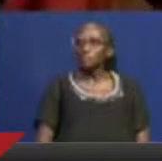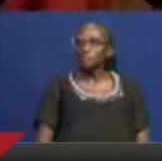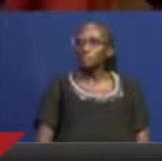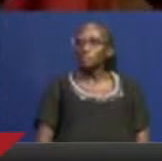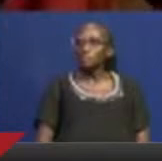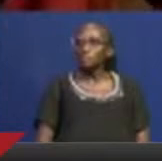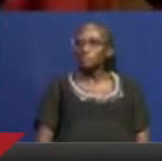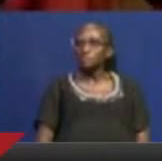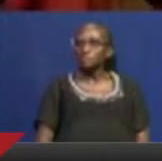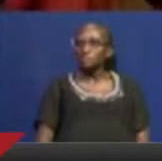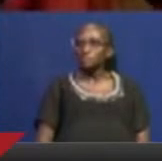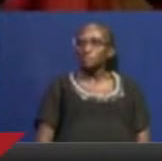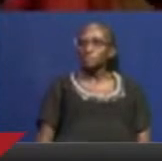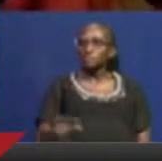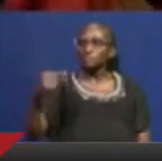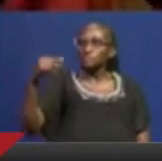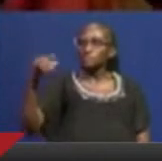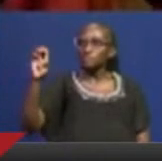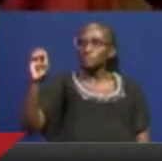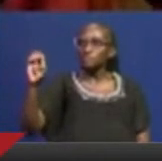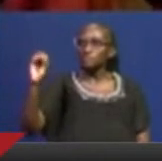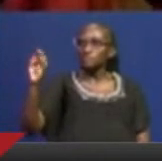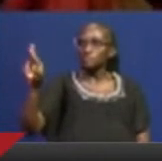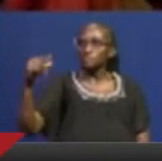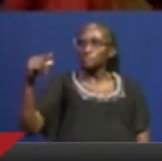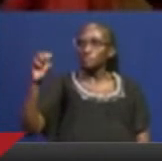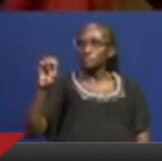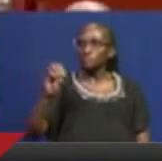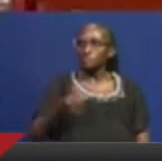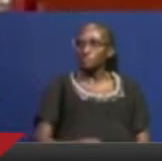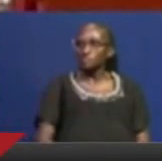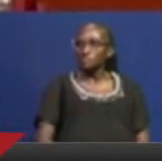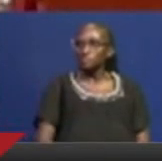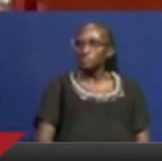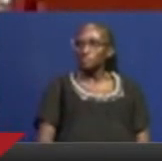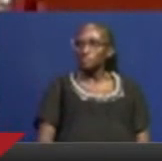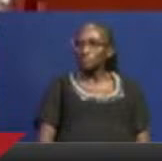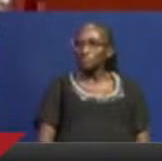Homa Bay Town, George Peter Kaluma.